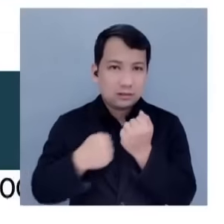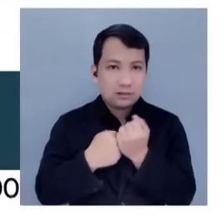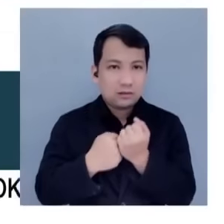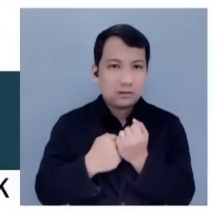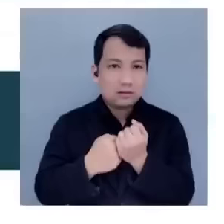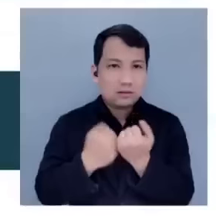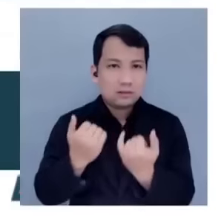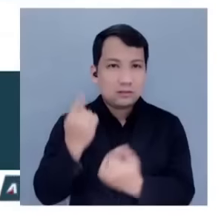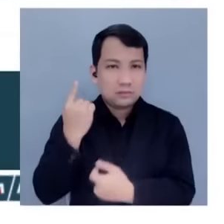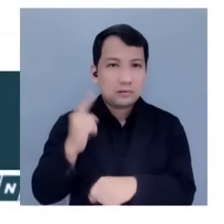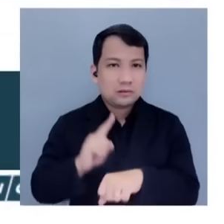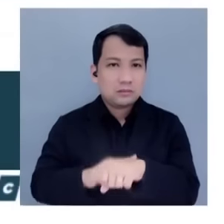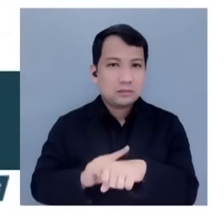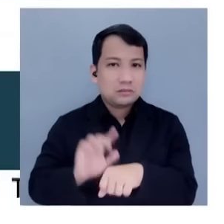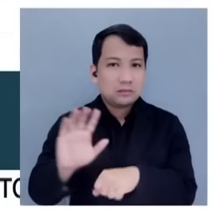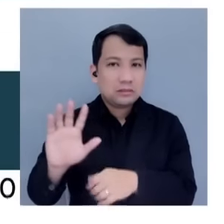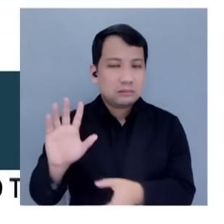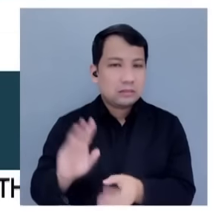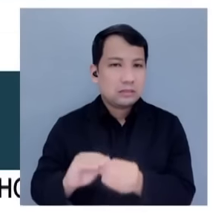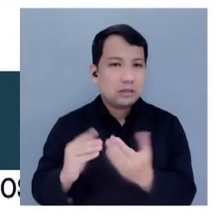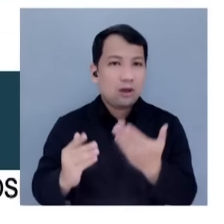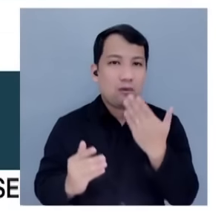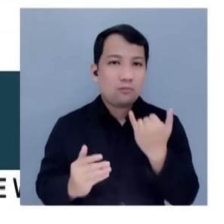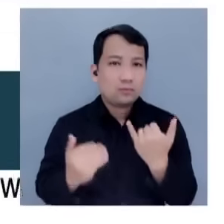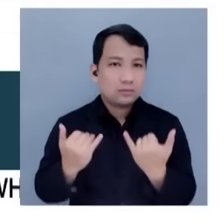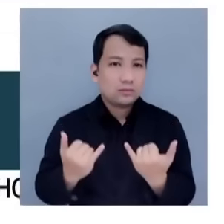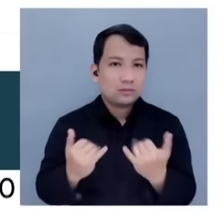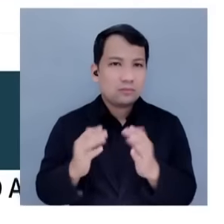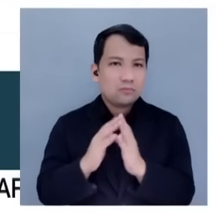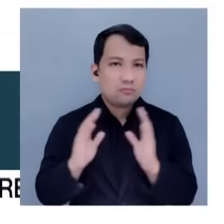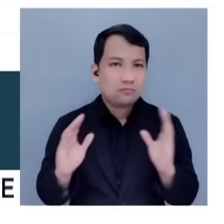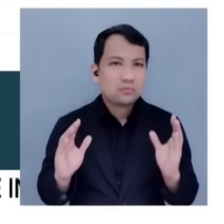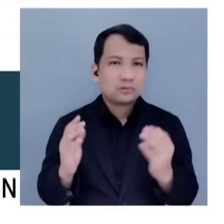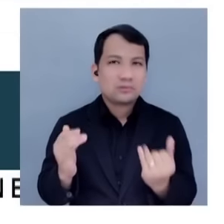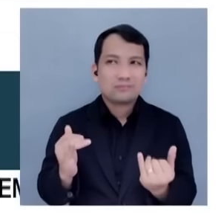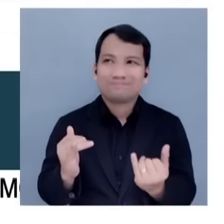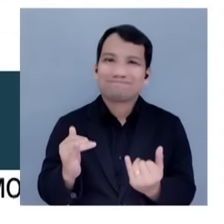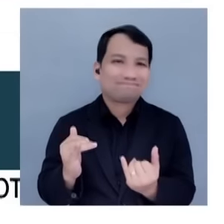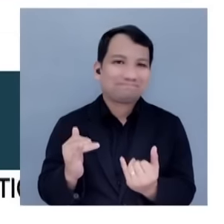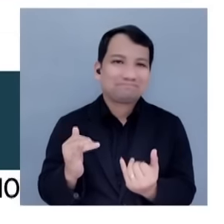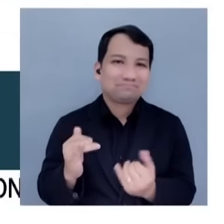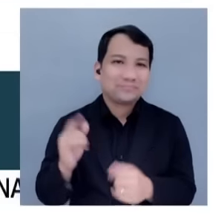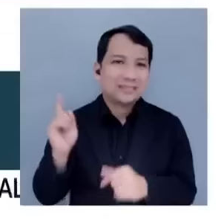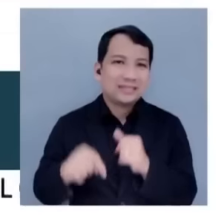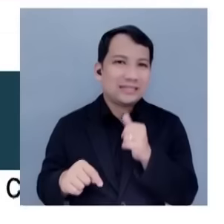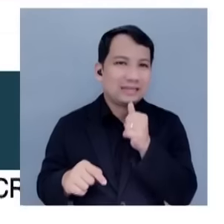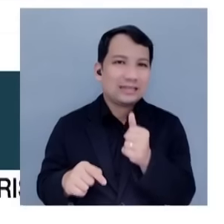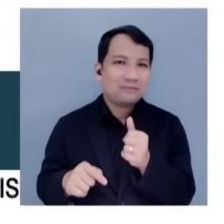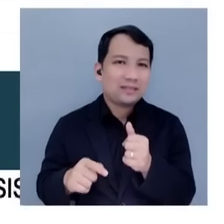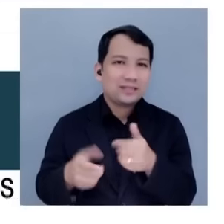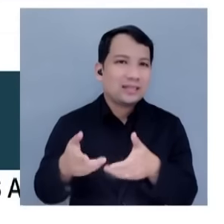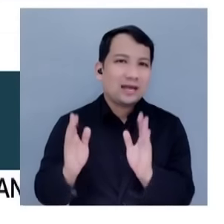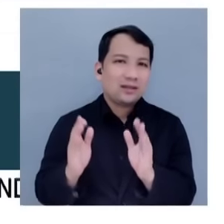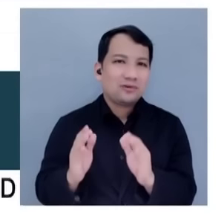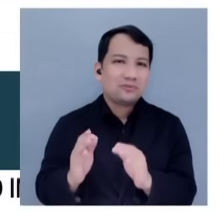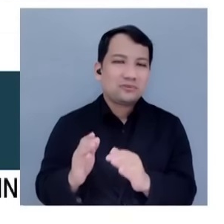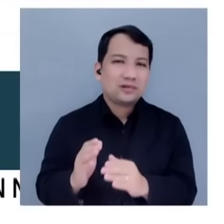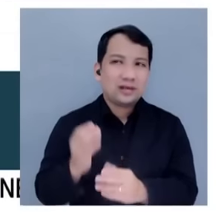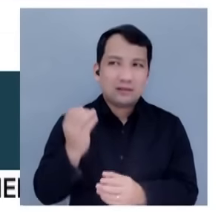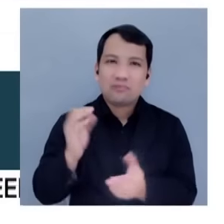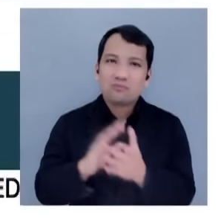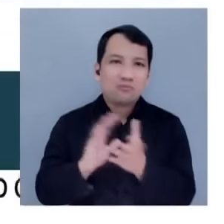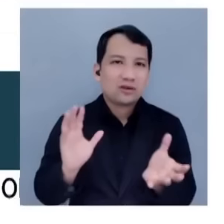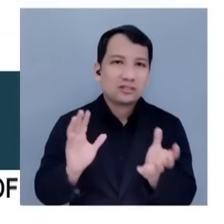time, because this is too much, you know, this is horribly too much, and it is